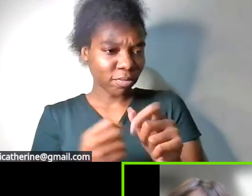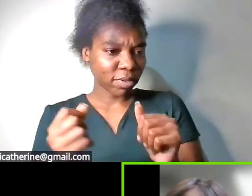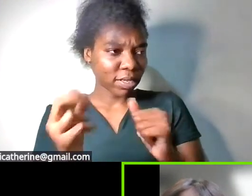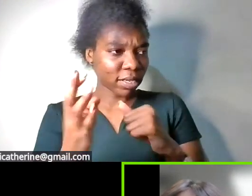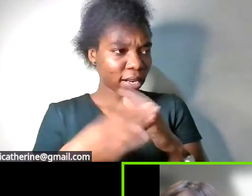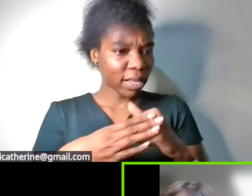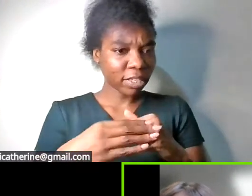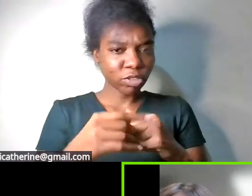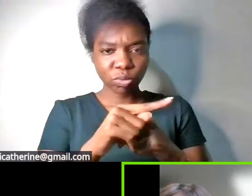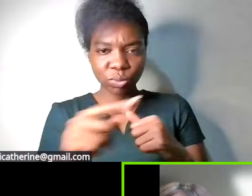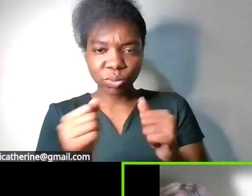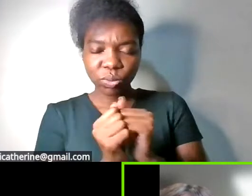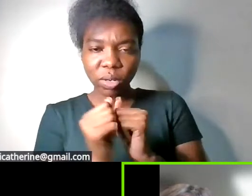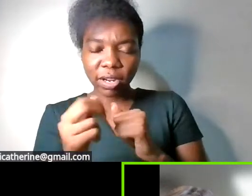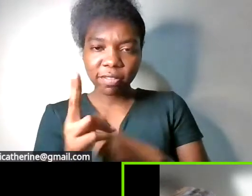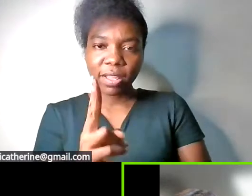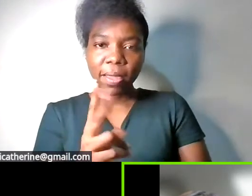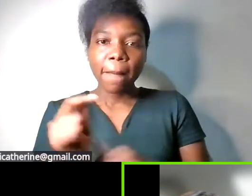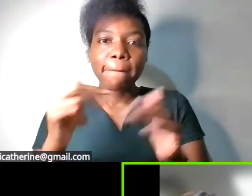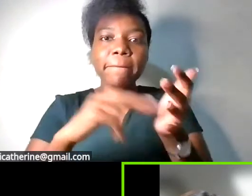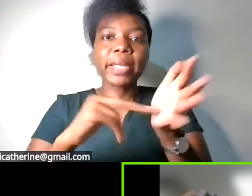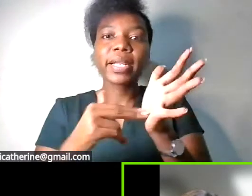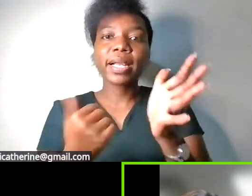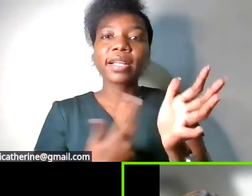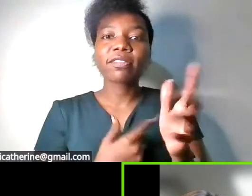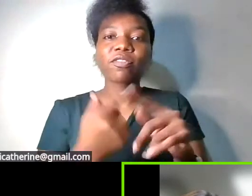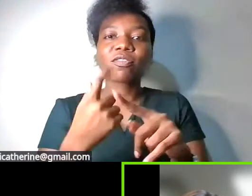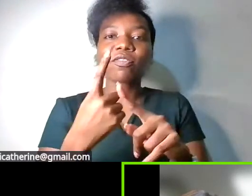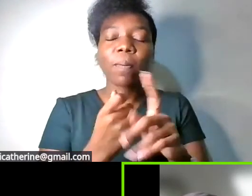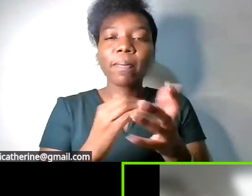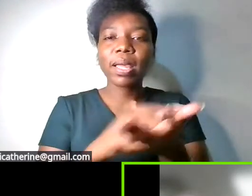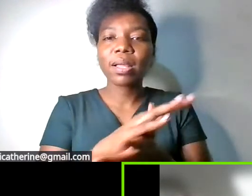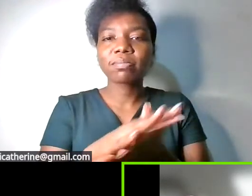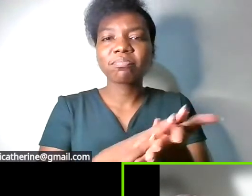that means that we are from basically from